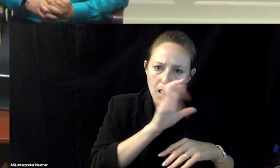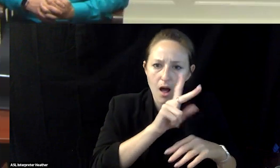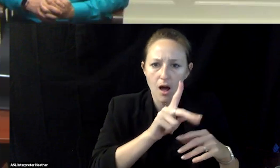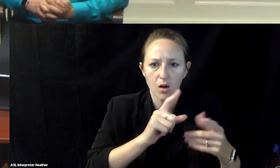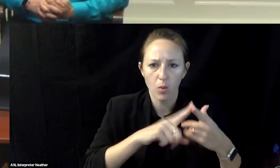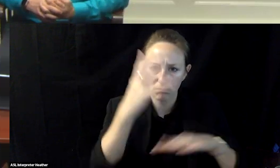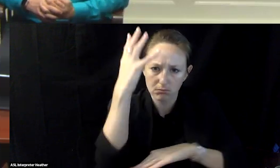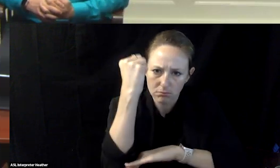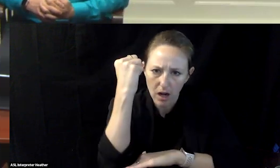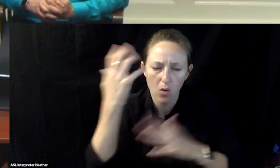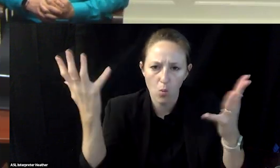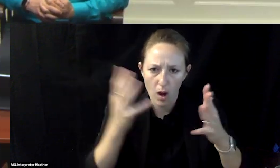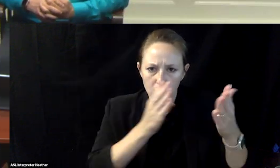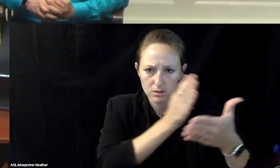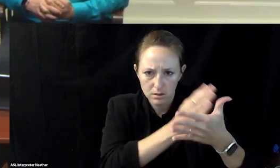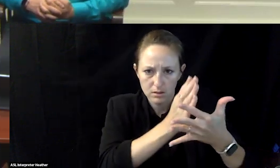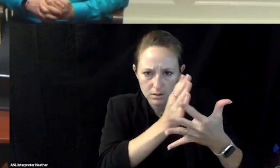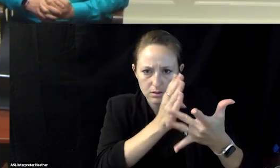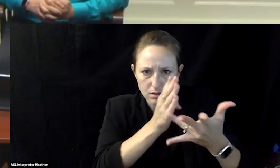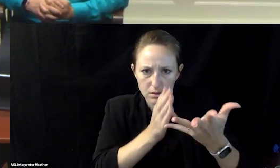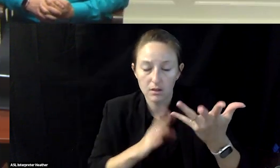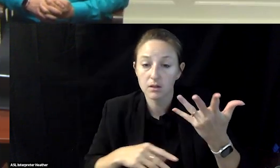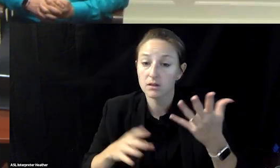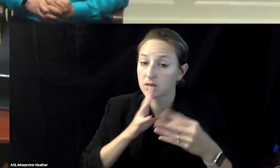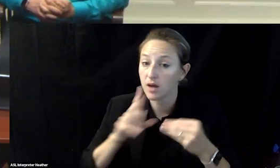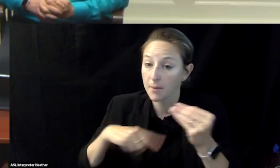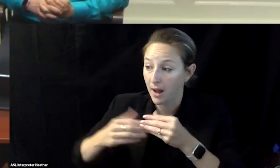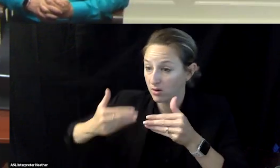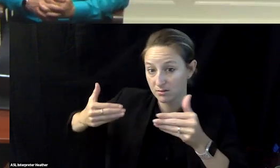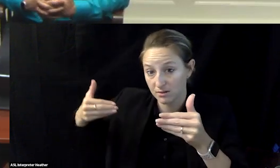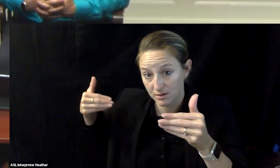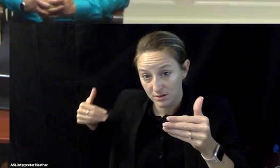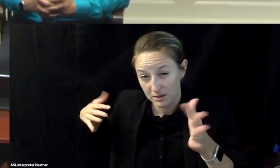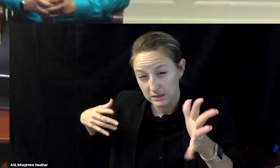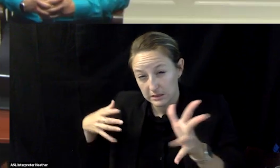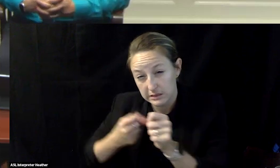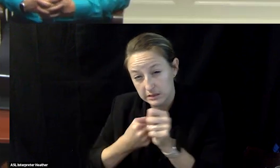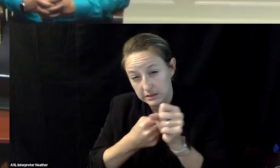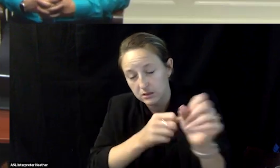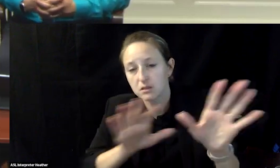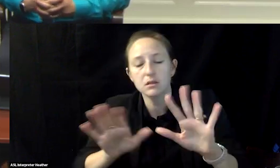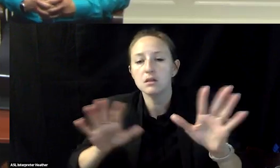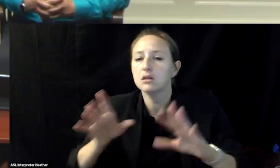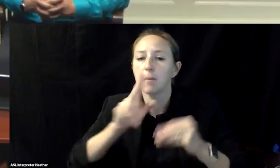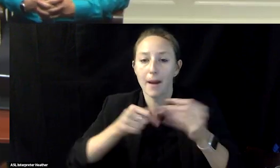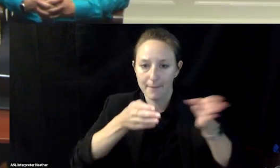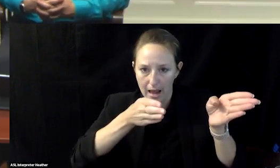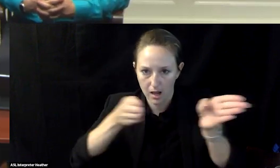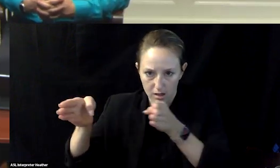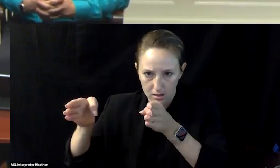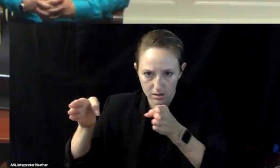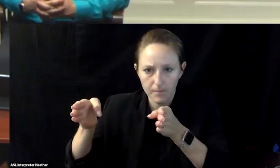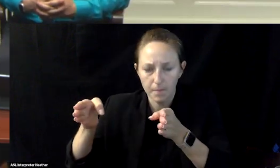and work your way through it. I'm talking about backlogs here. But even when you're just talking about like plans, you